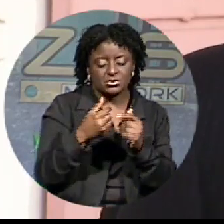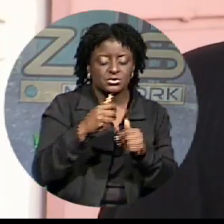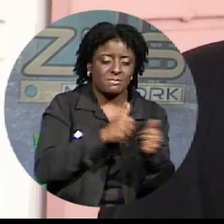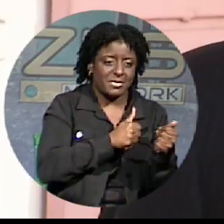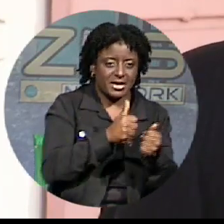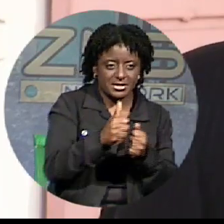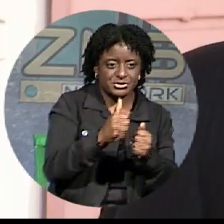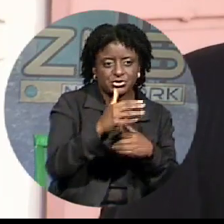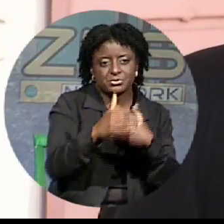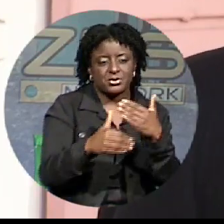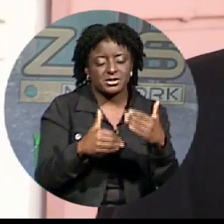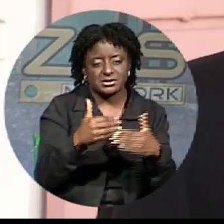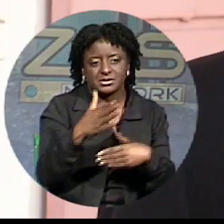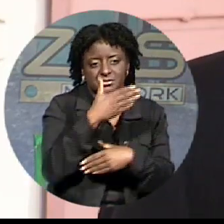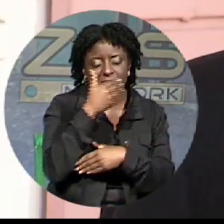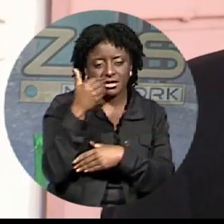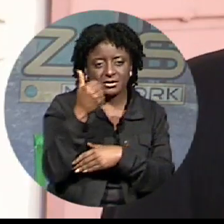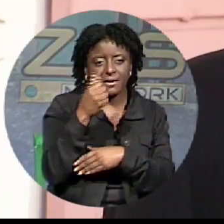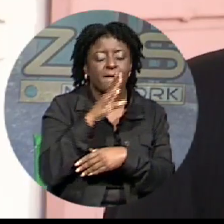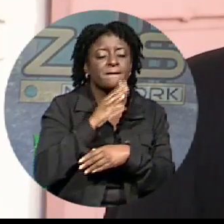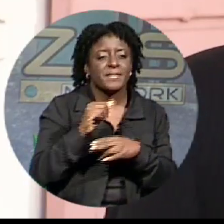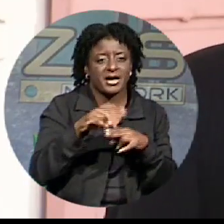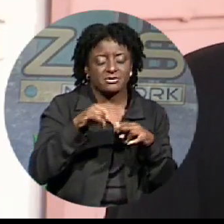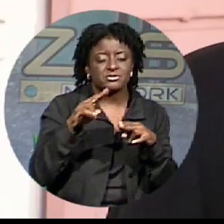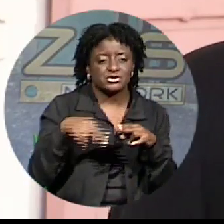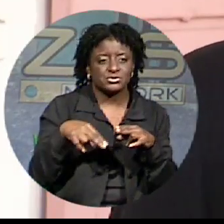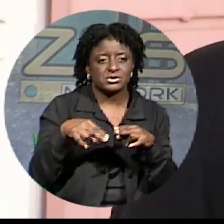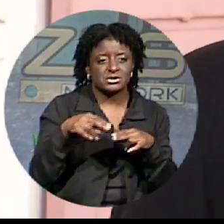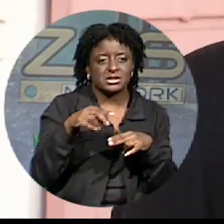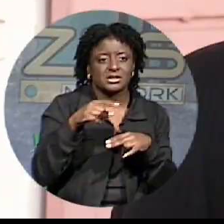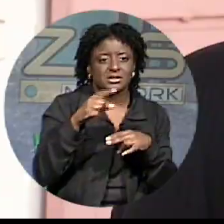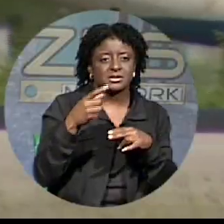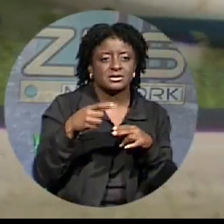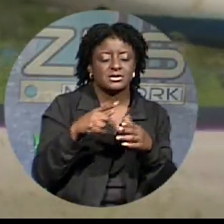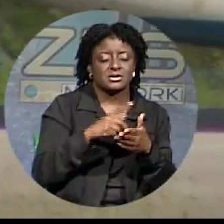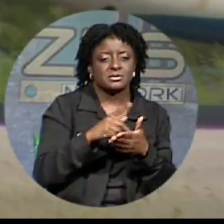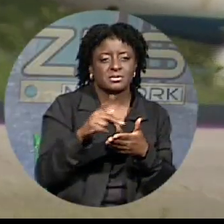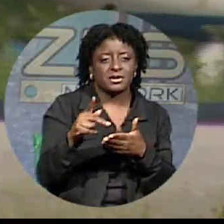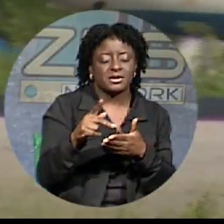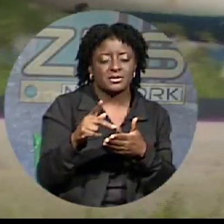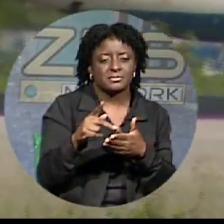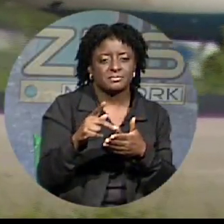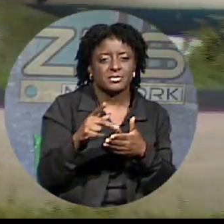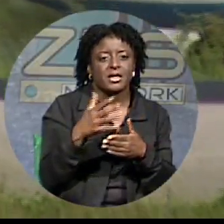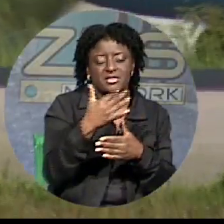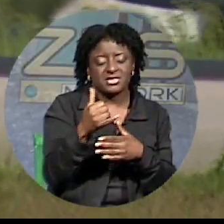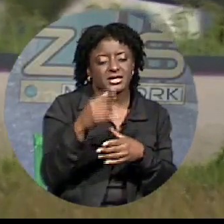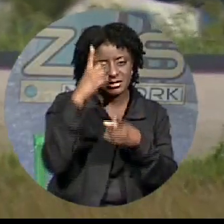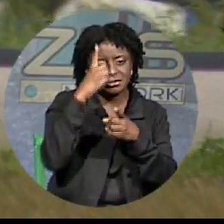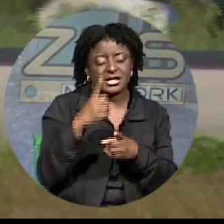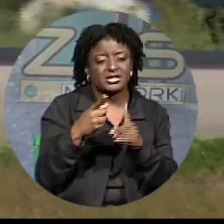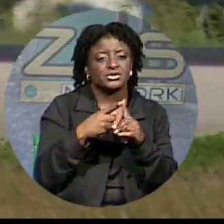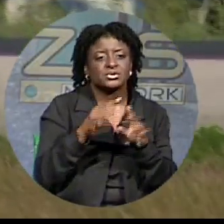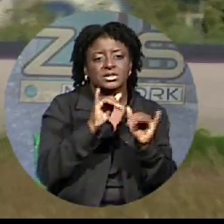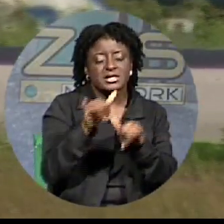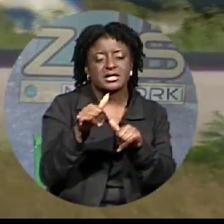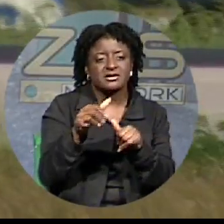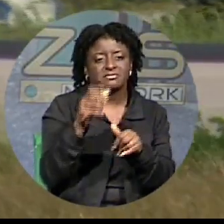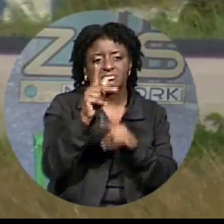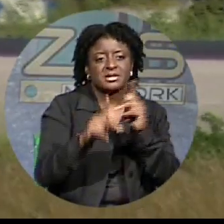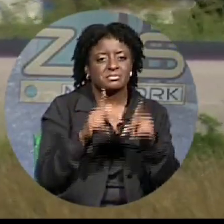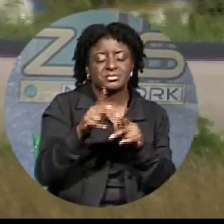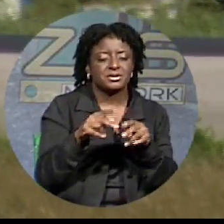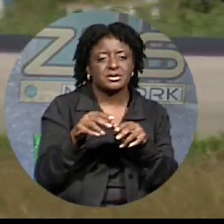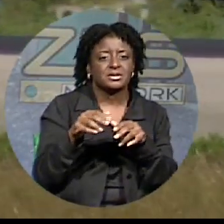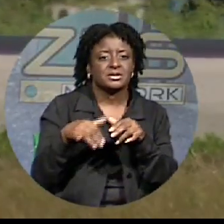back. And I guess for half increment, they just decided to leave everybody in the Bahamas stranded. Minister Gibson said the government is willing to talk to pilots, but